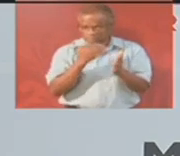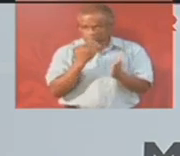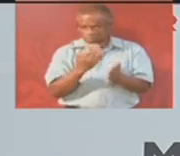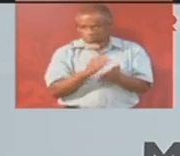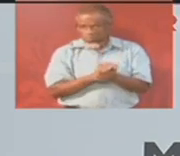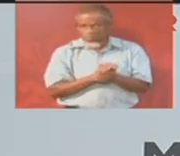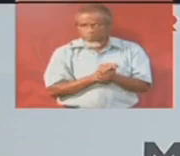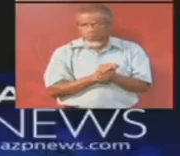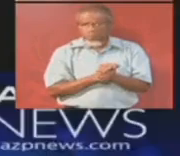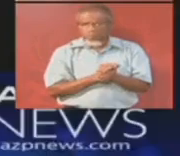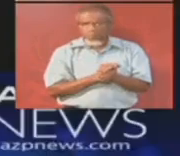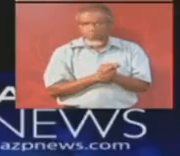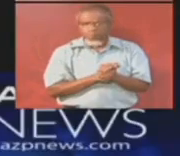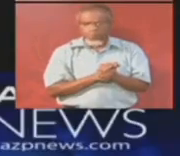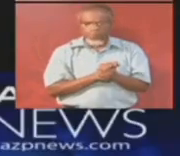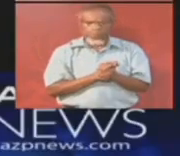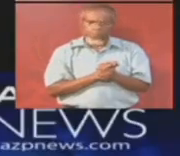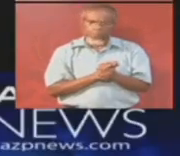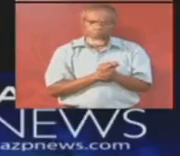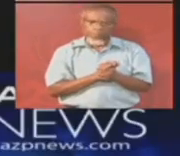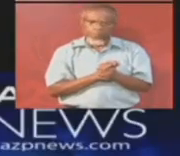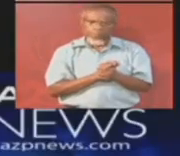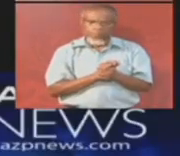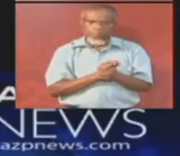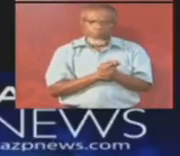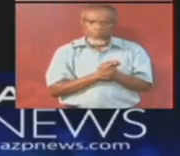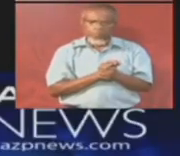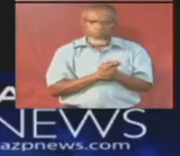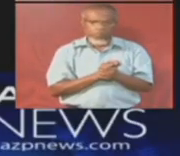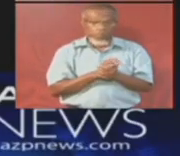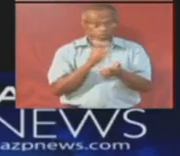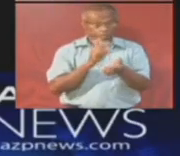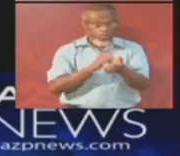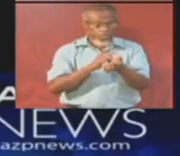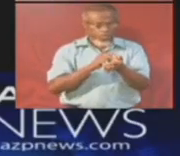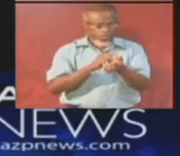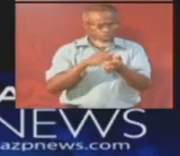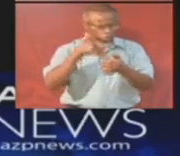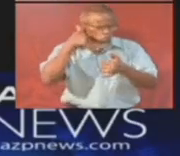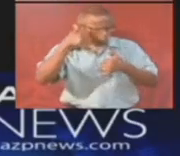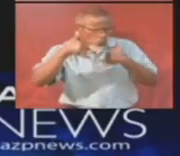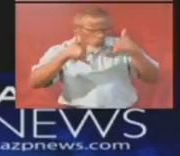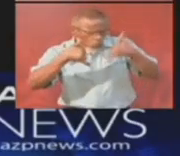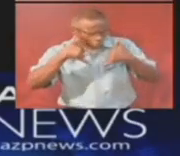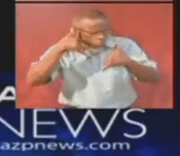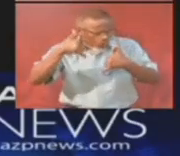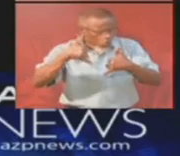There are the doctors that follow up on patients on a daily basis